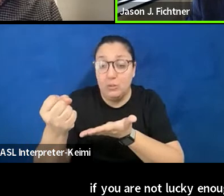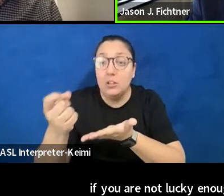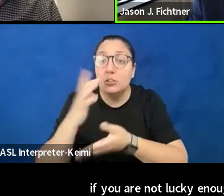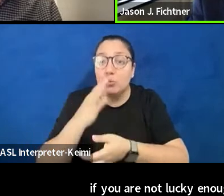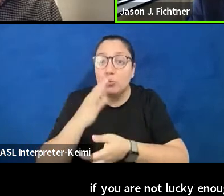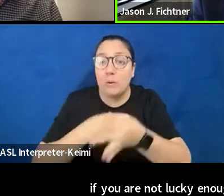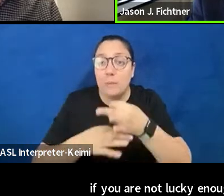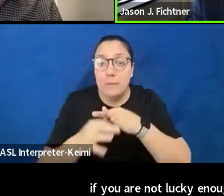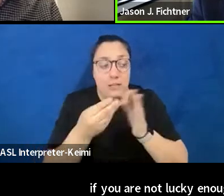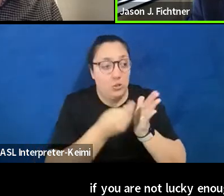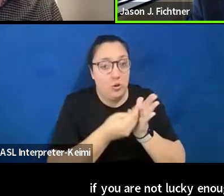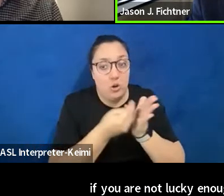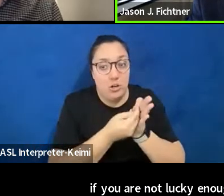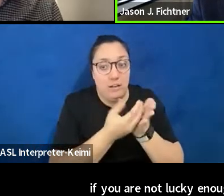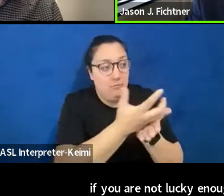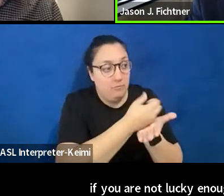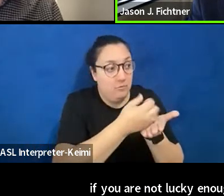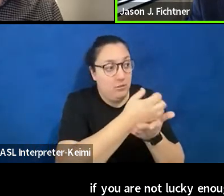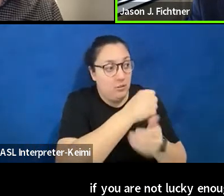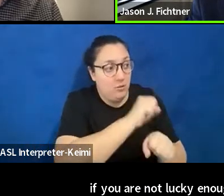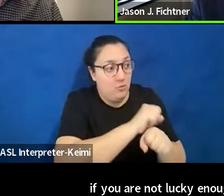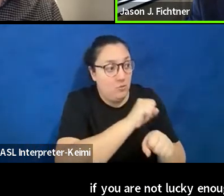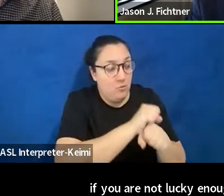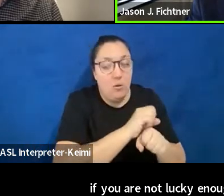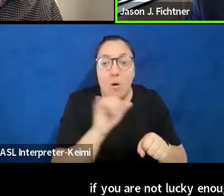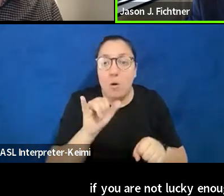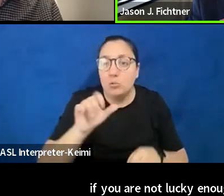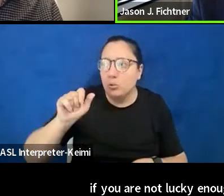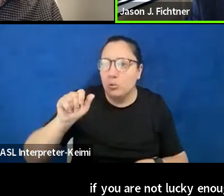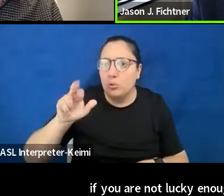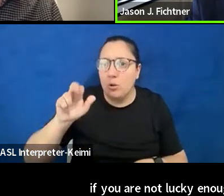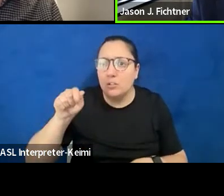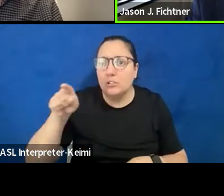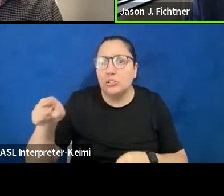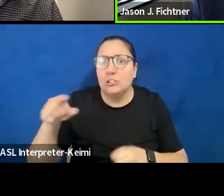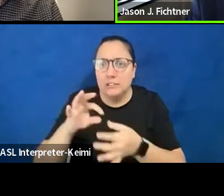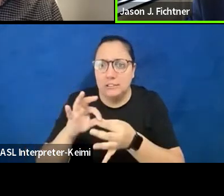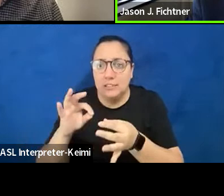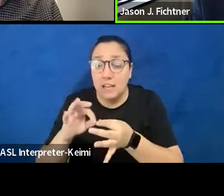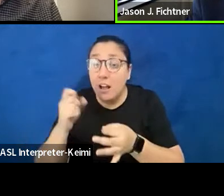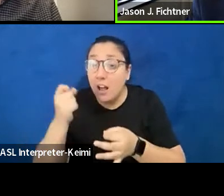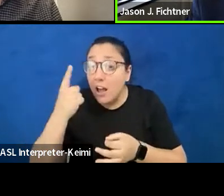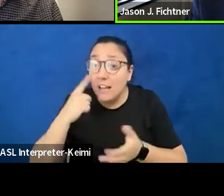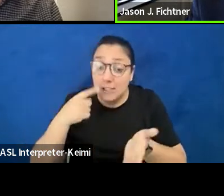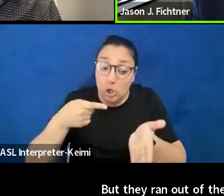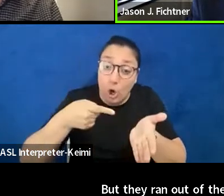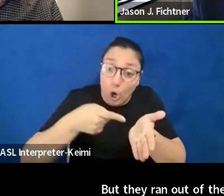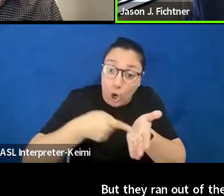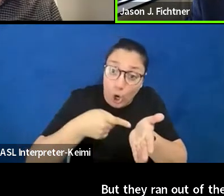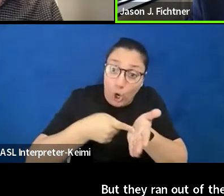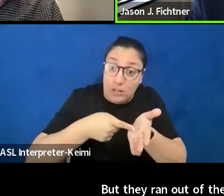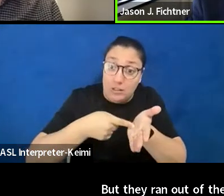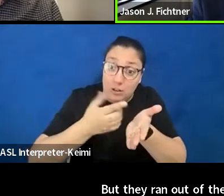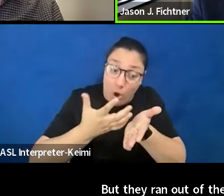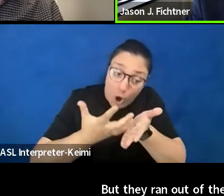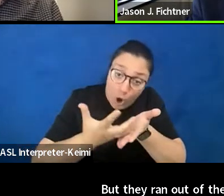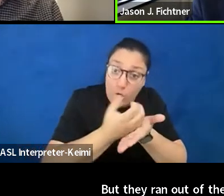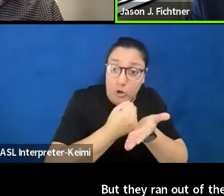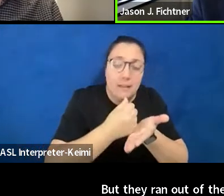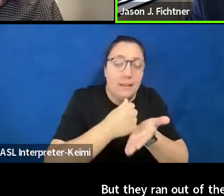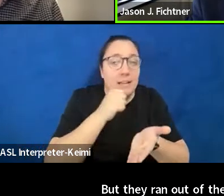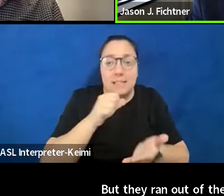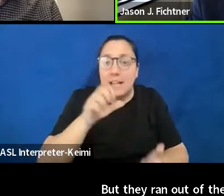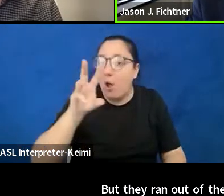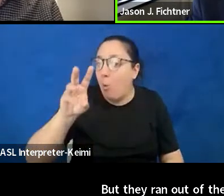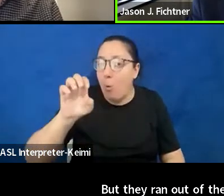earnings. And the other key that Laura mentioned on is this is an earned benefit. You have to work to get the benefit. It is not a welfare